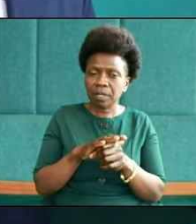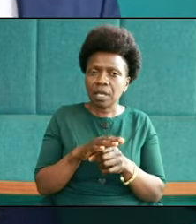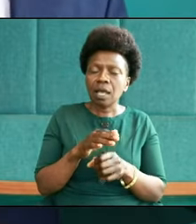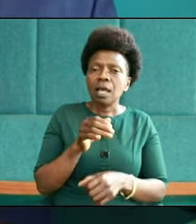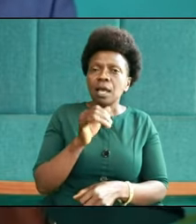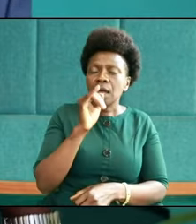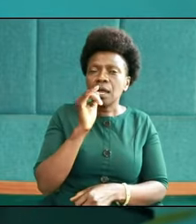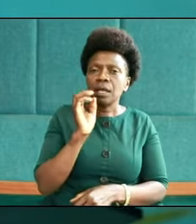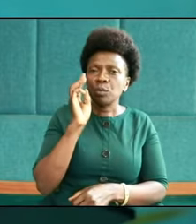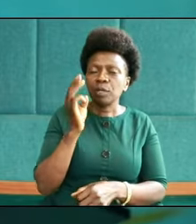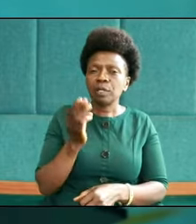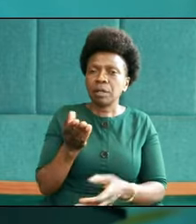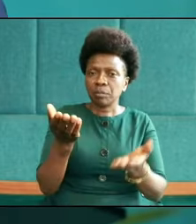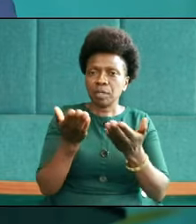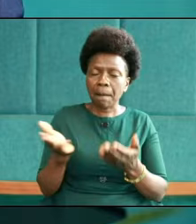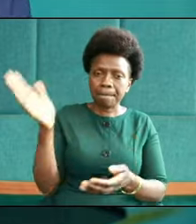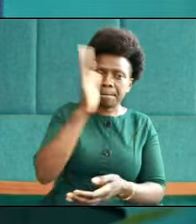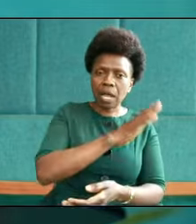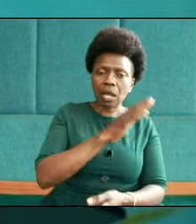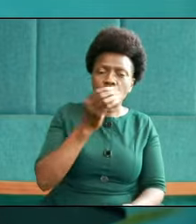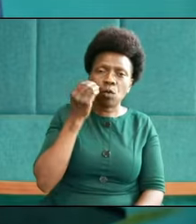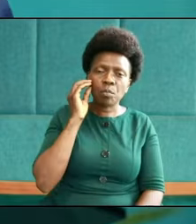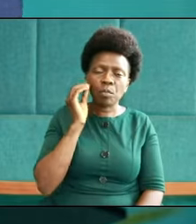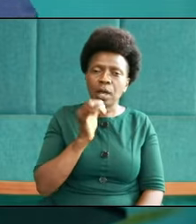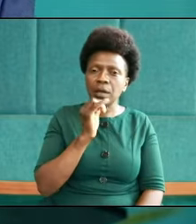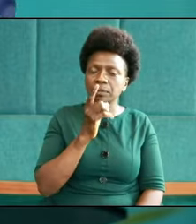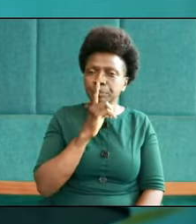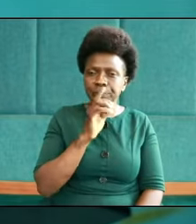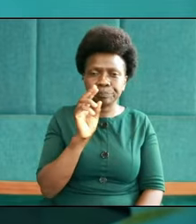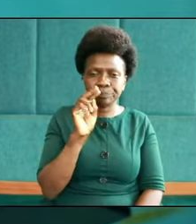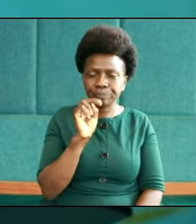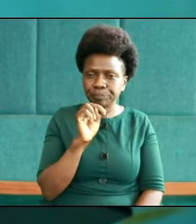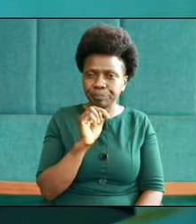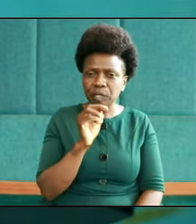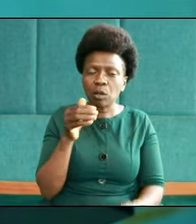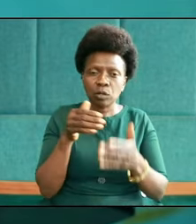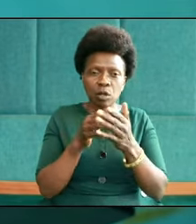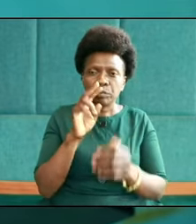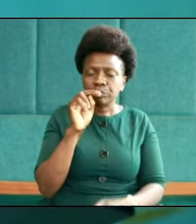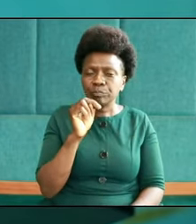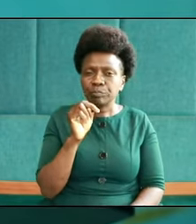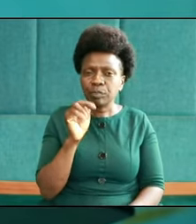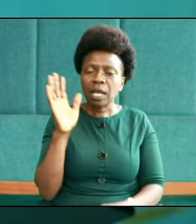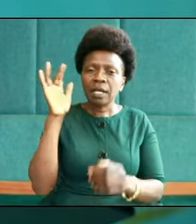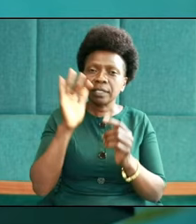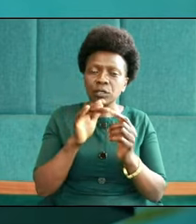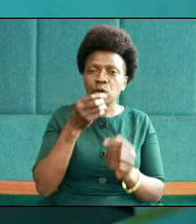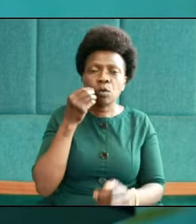home. I will not keep quiet. I will not stop till you are home.